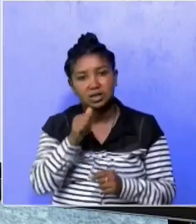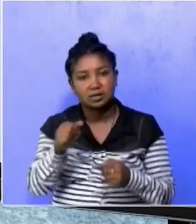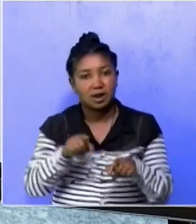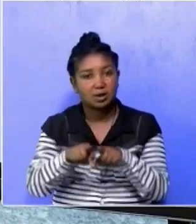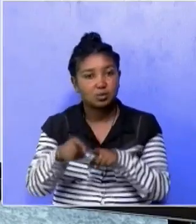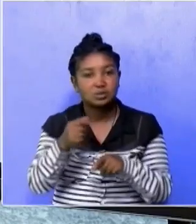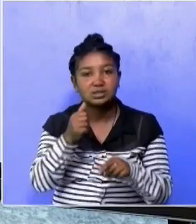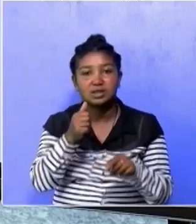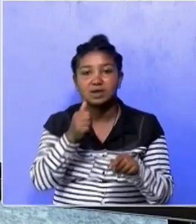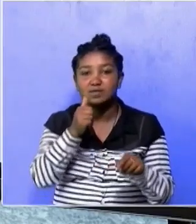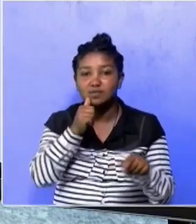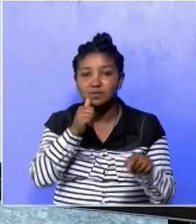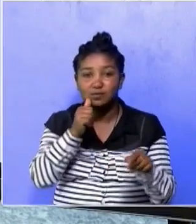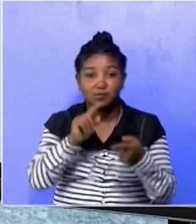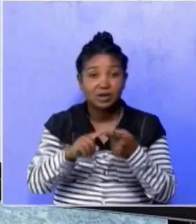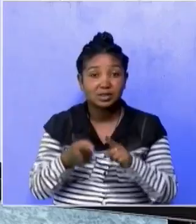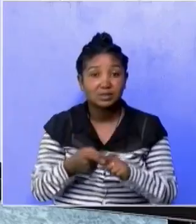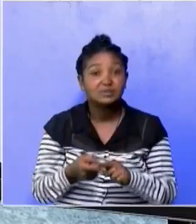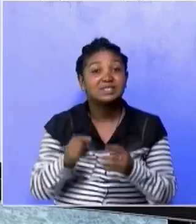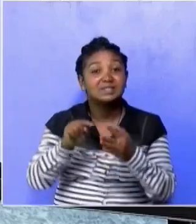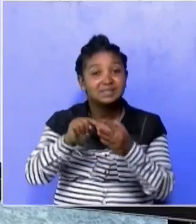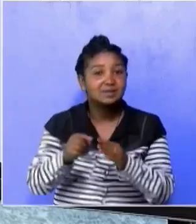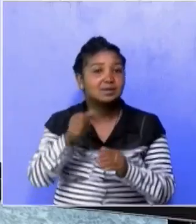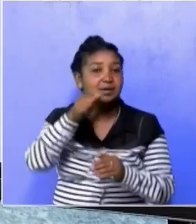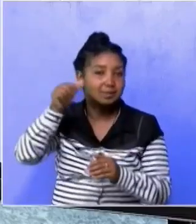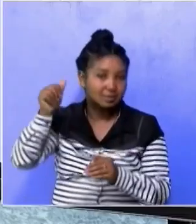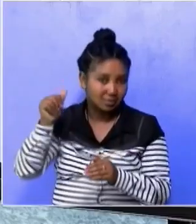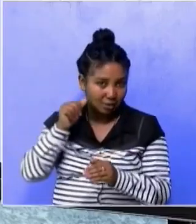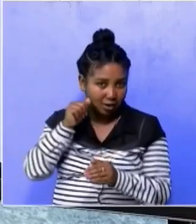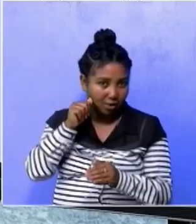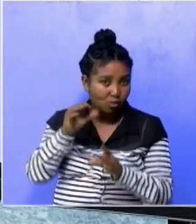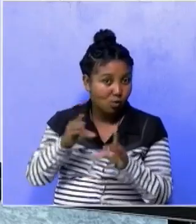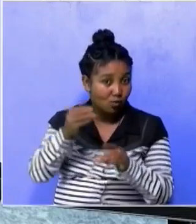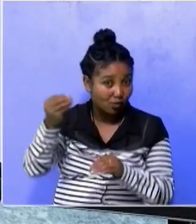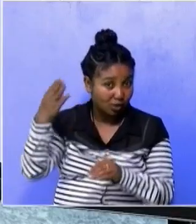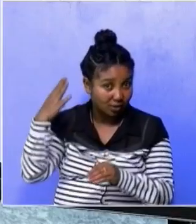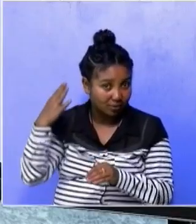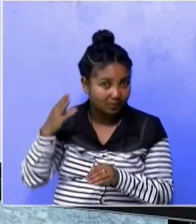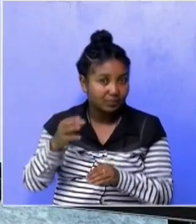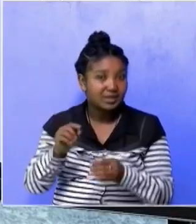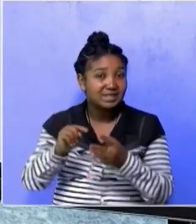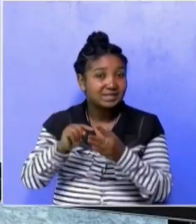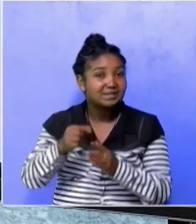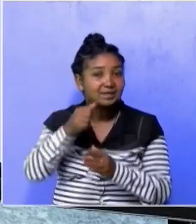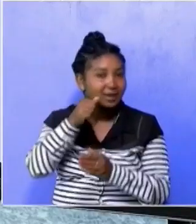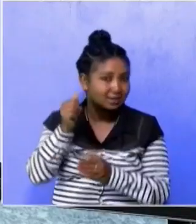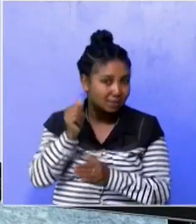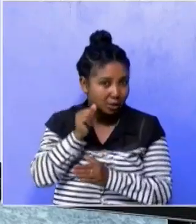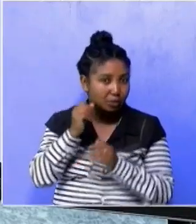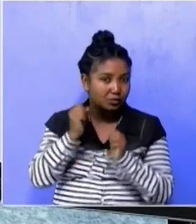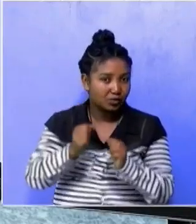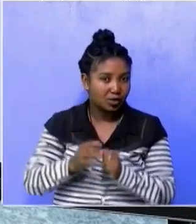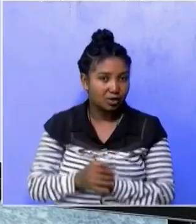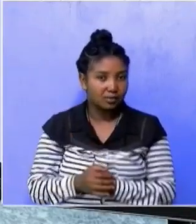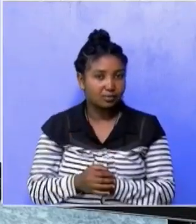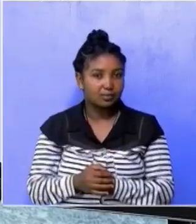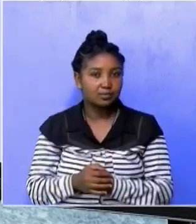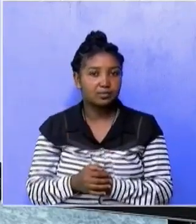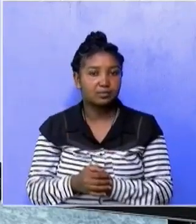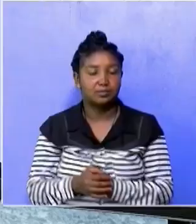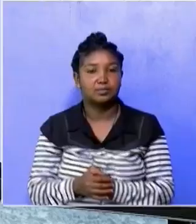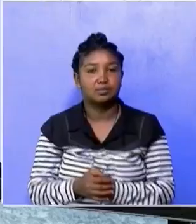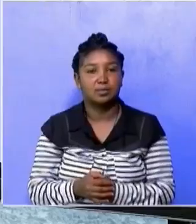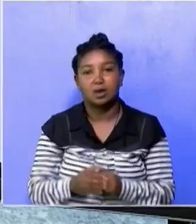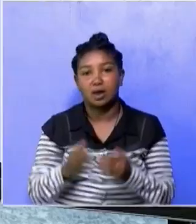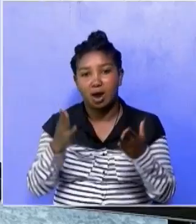agreed with her friend is since yesterday. Don't forget. Since yesterday. Possible.